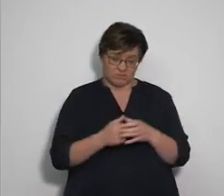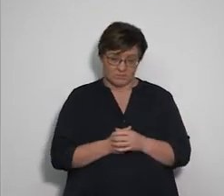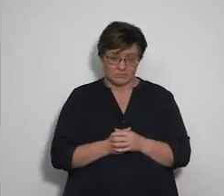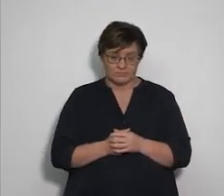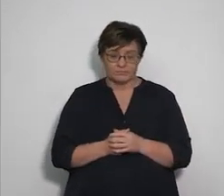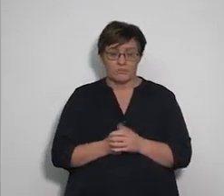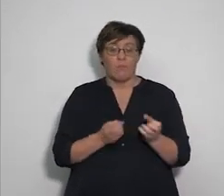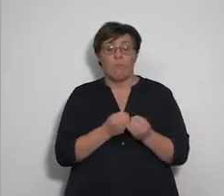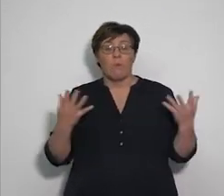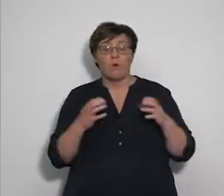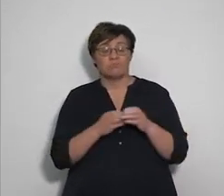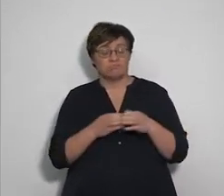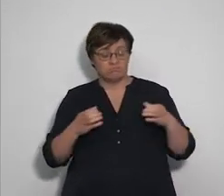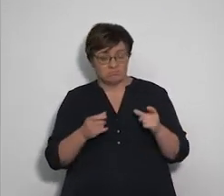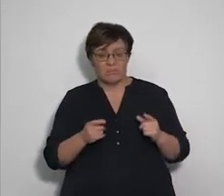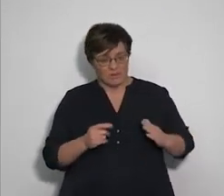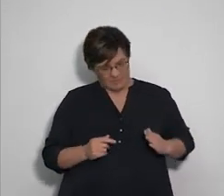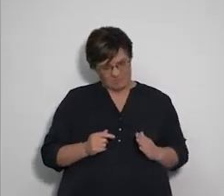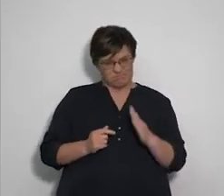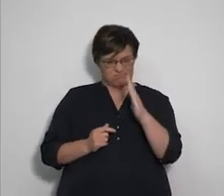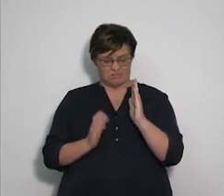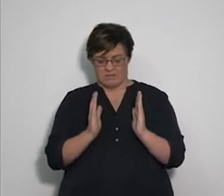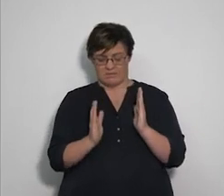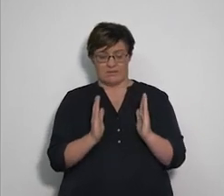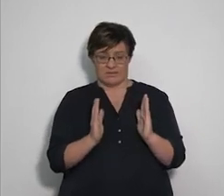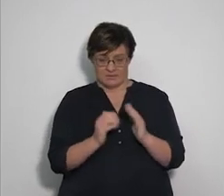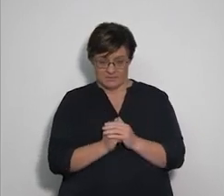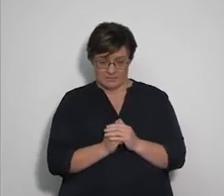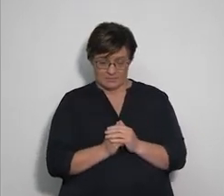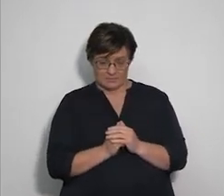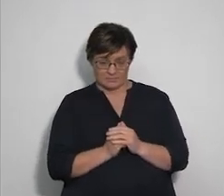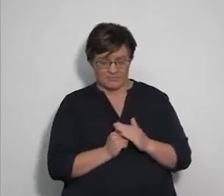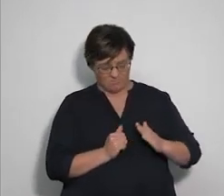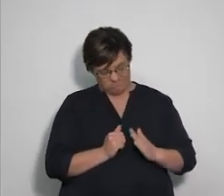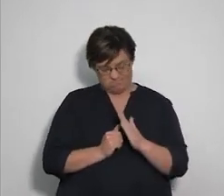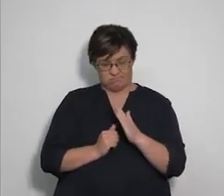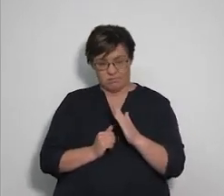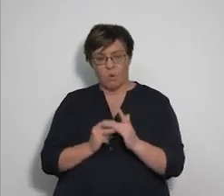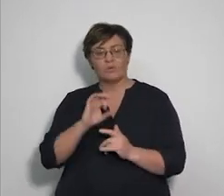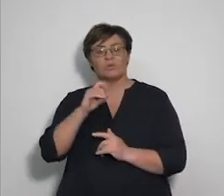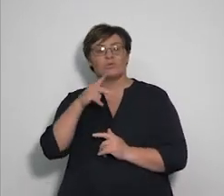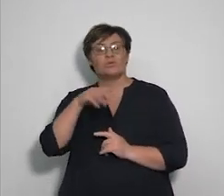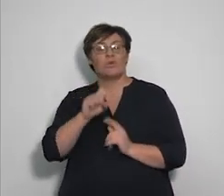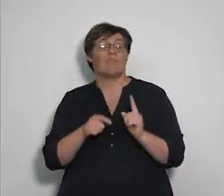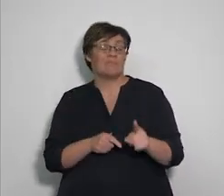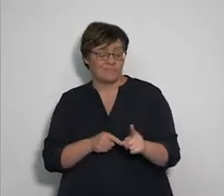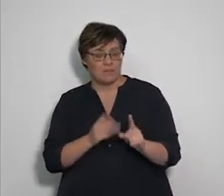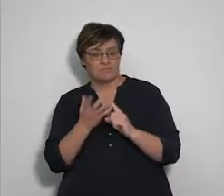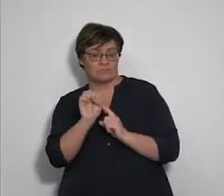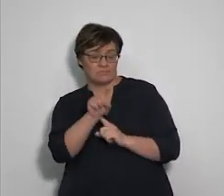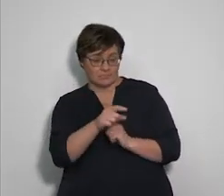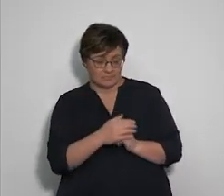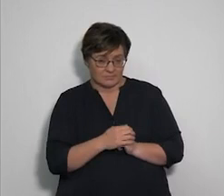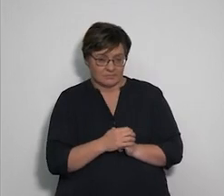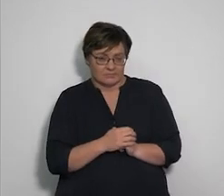increase? Now, the greatest increase is going to refer to the gradient or the slope